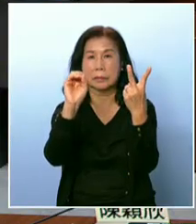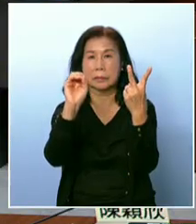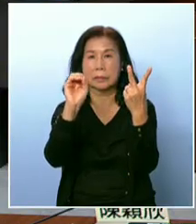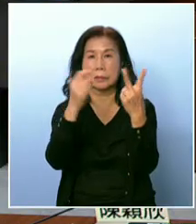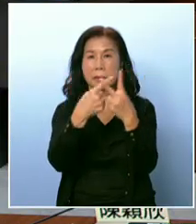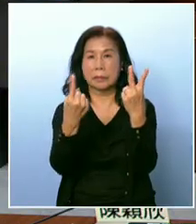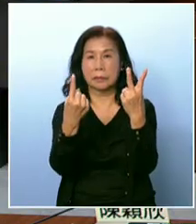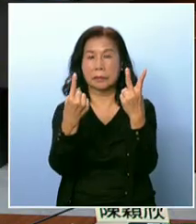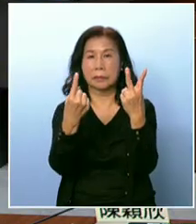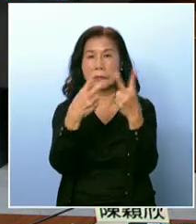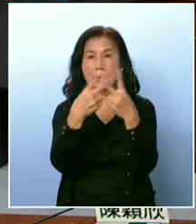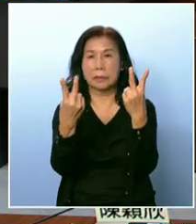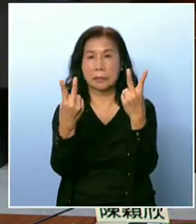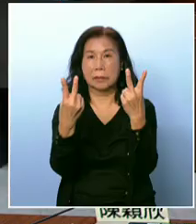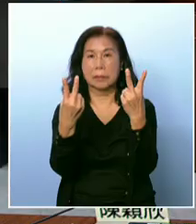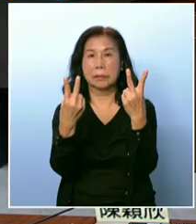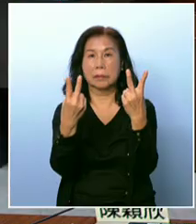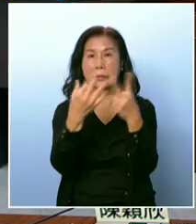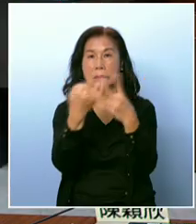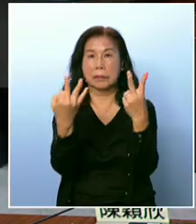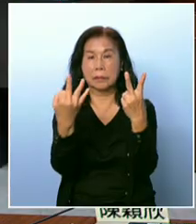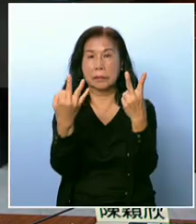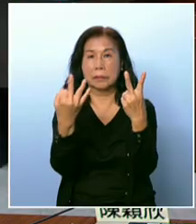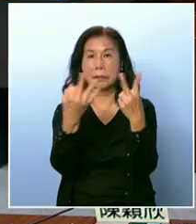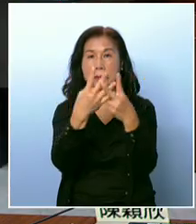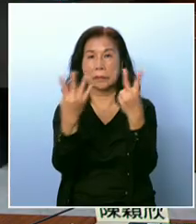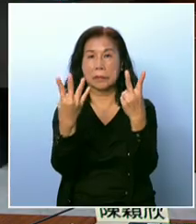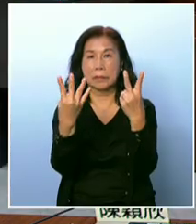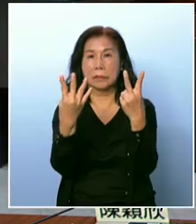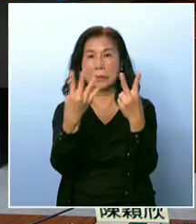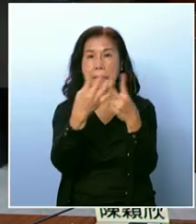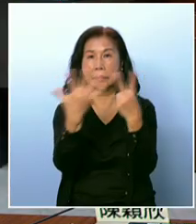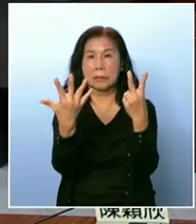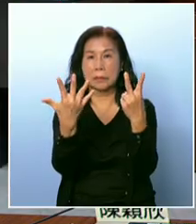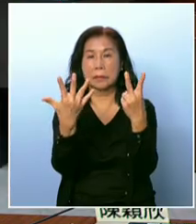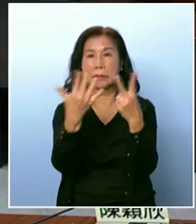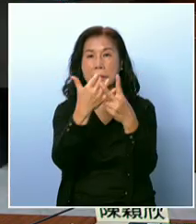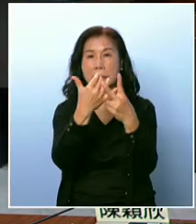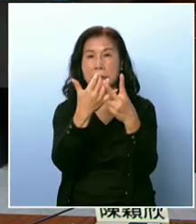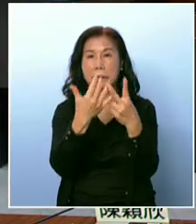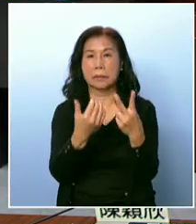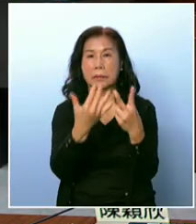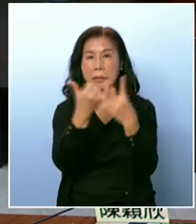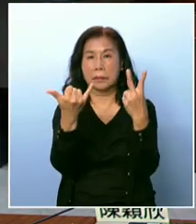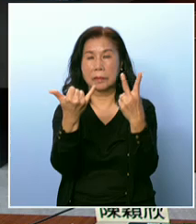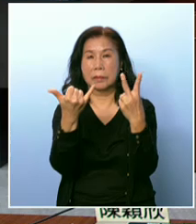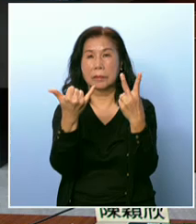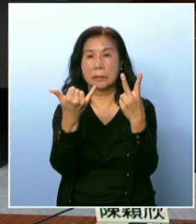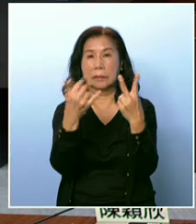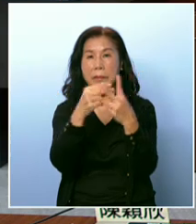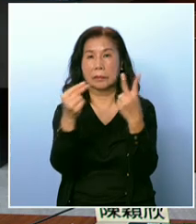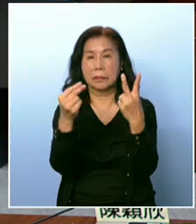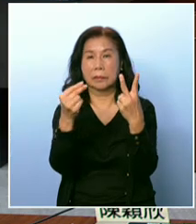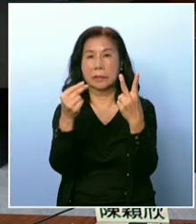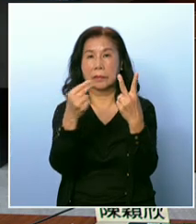20, 21, 22, 23, 24, 25,